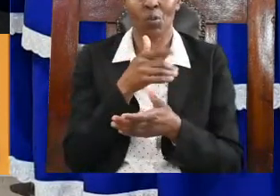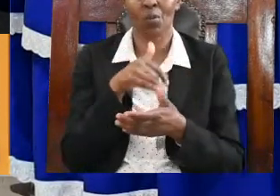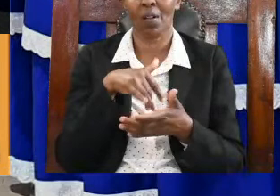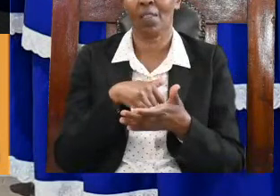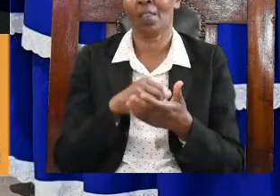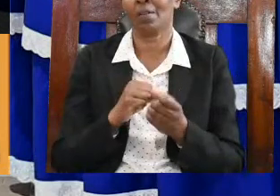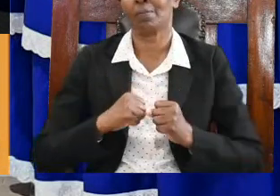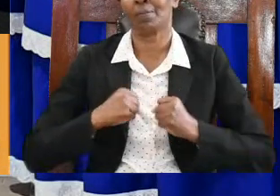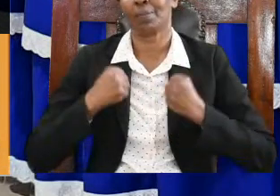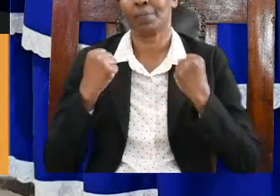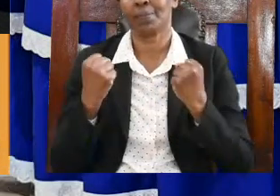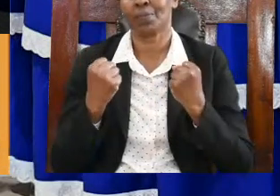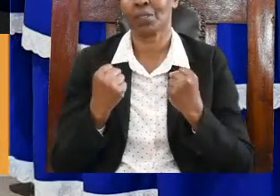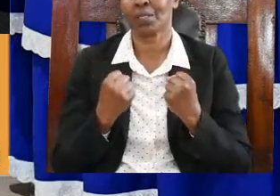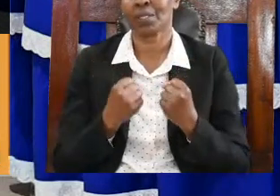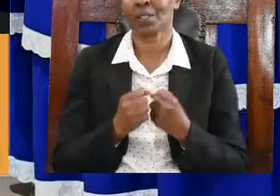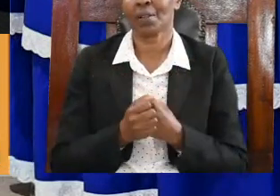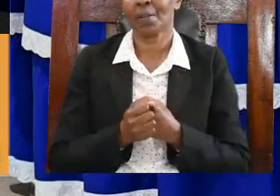And